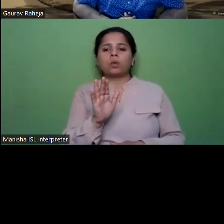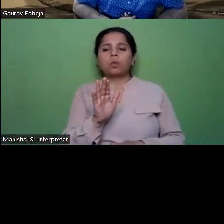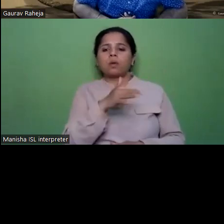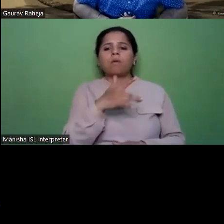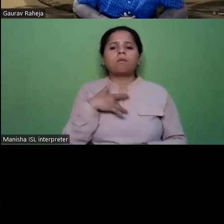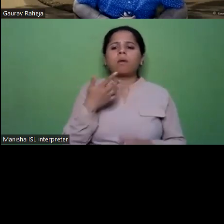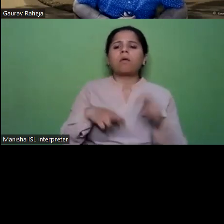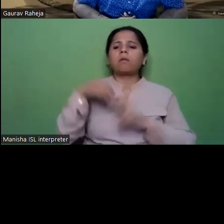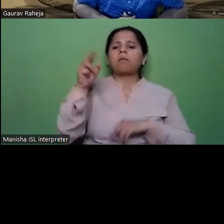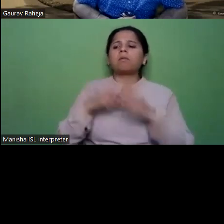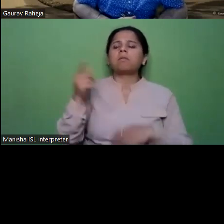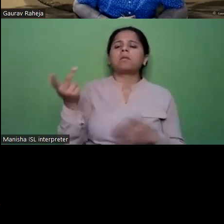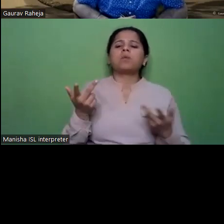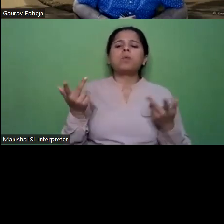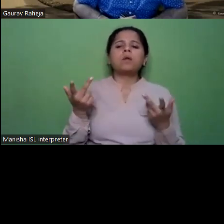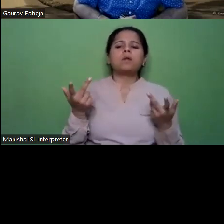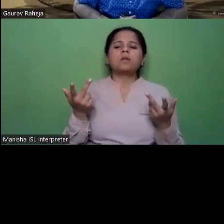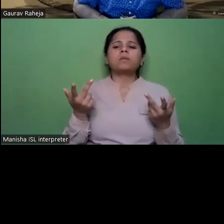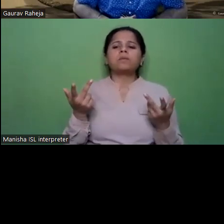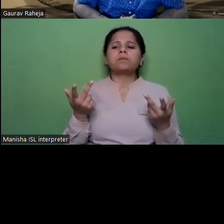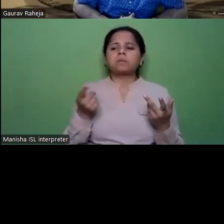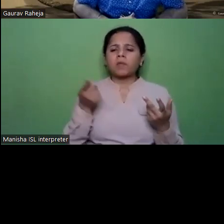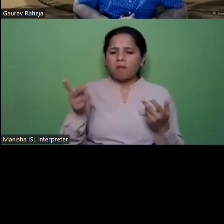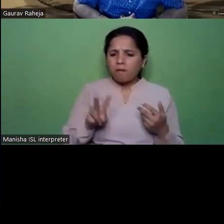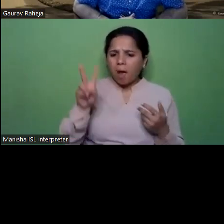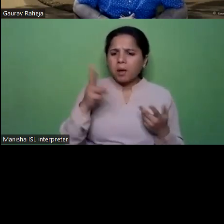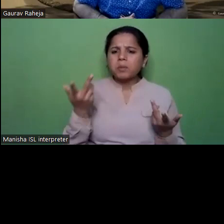infrastructure? What worth is that system?